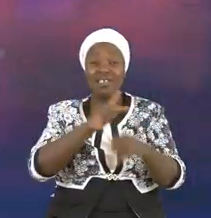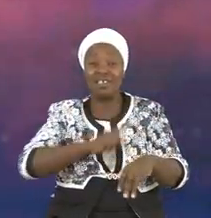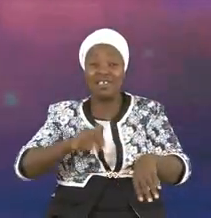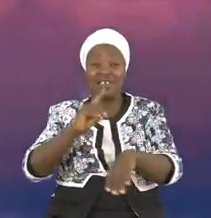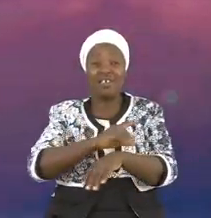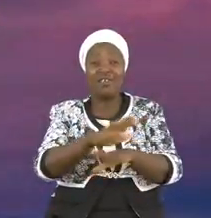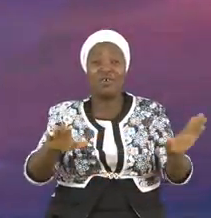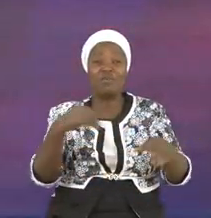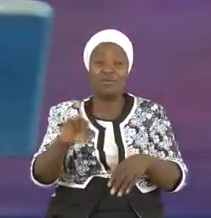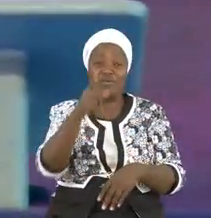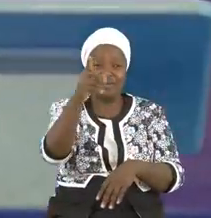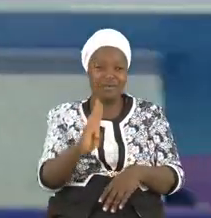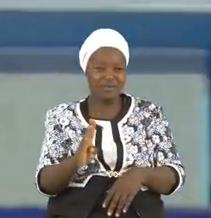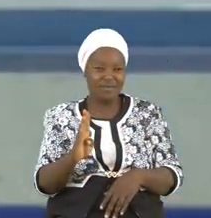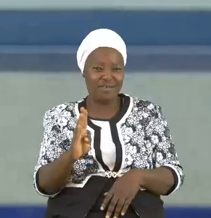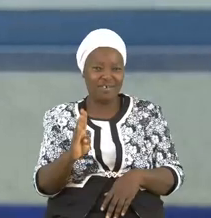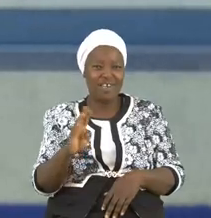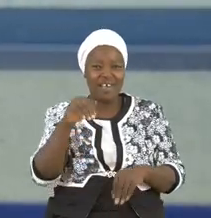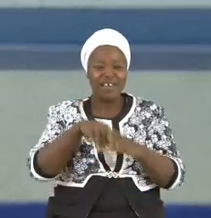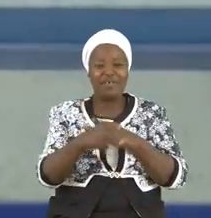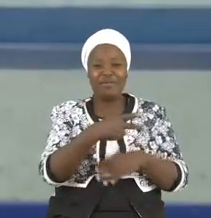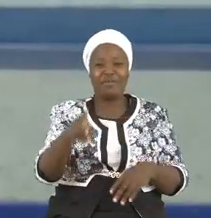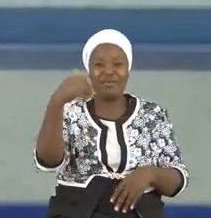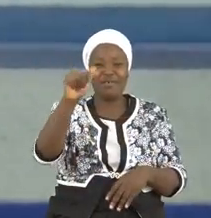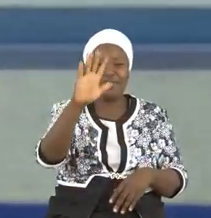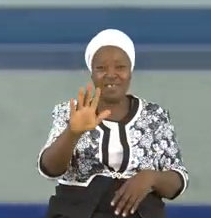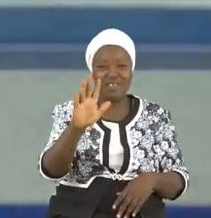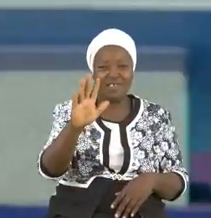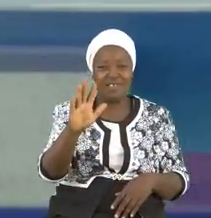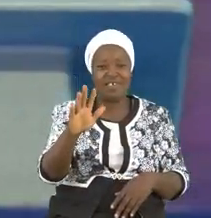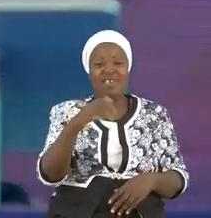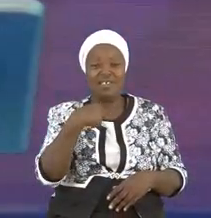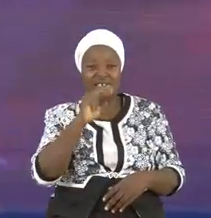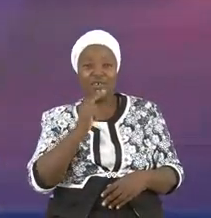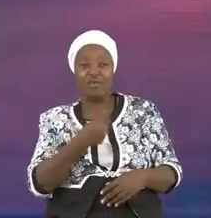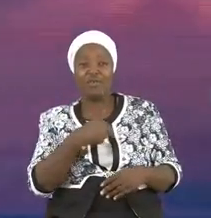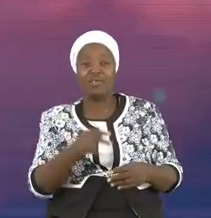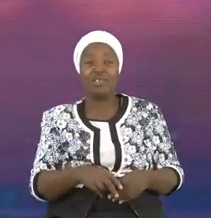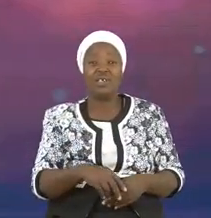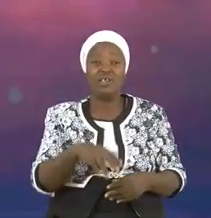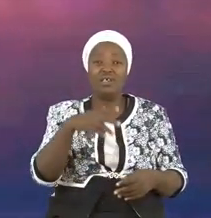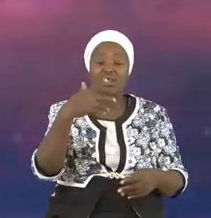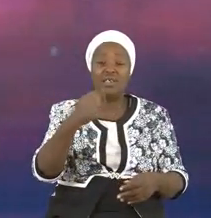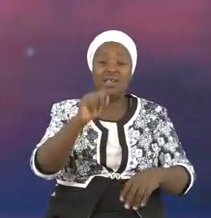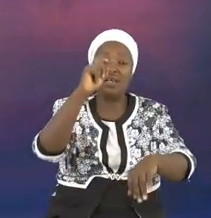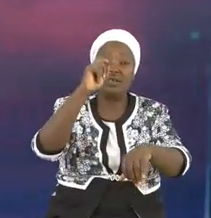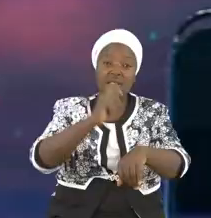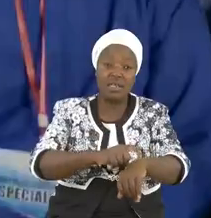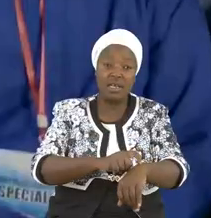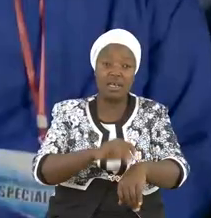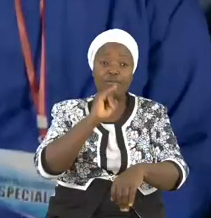verse 15. It tells us very clearly, saying, the time is